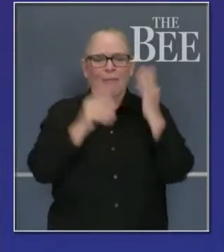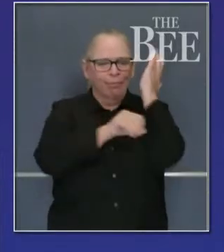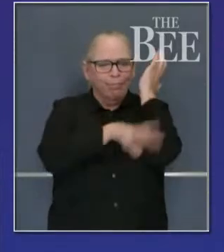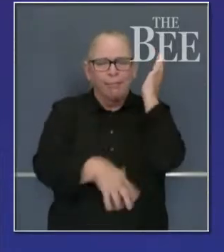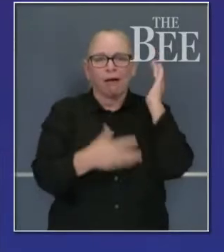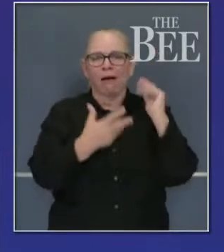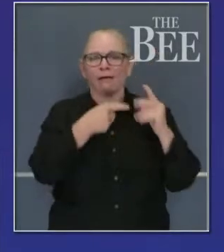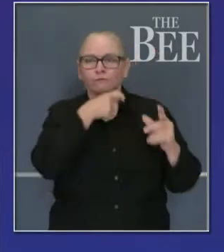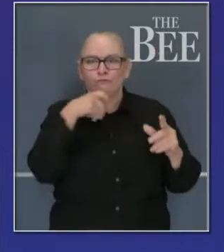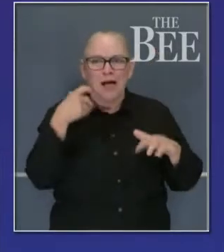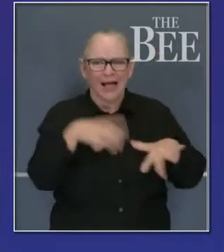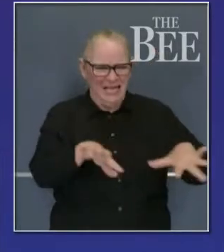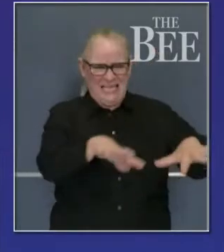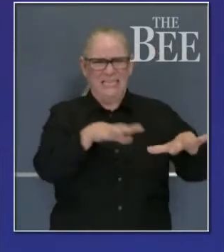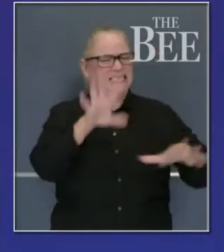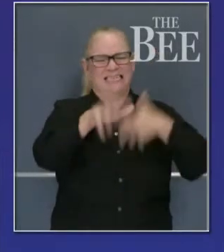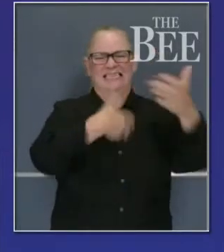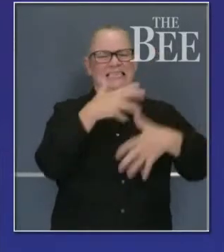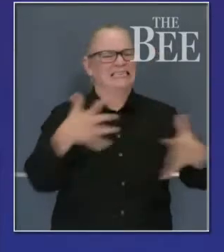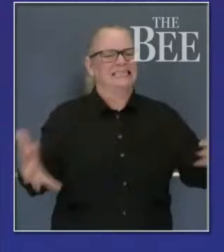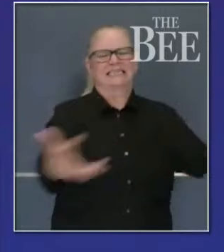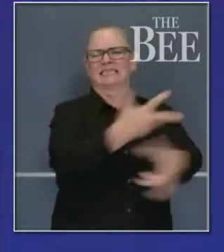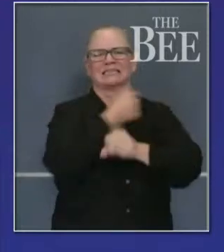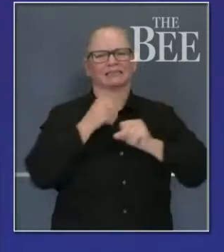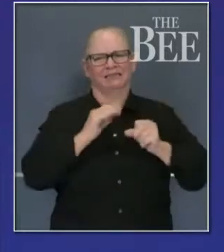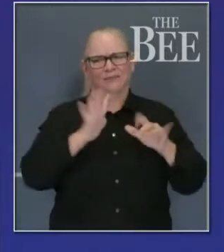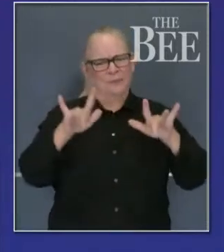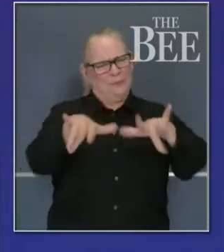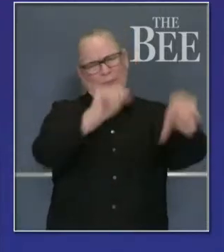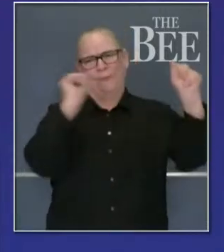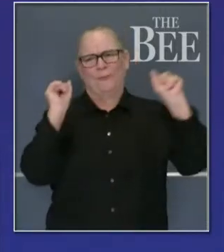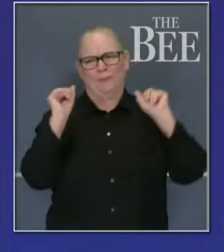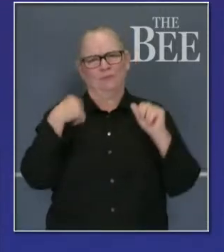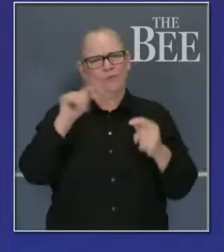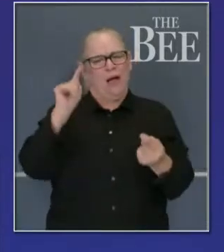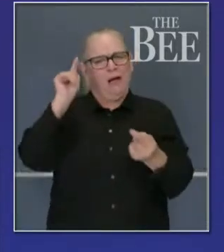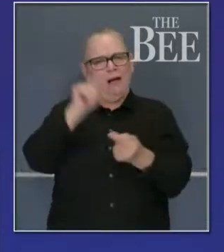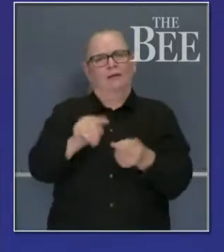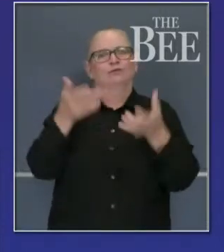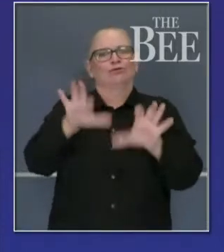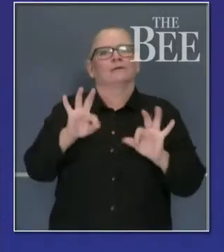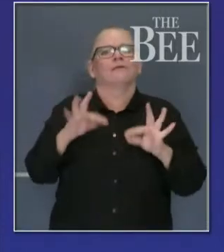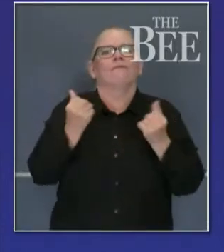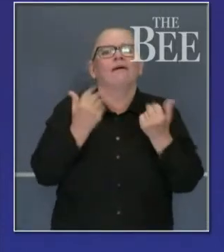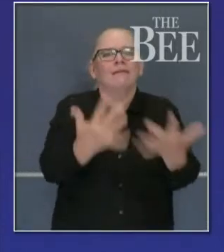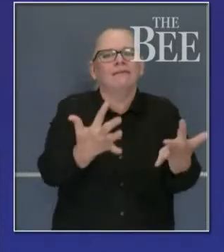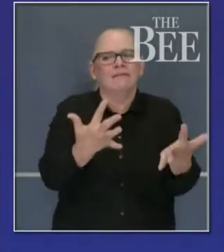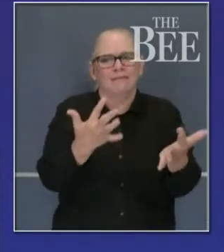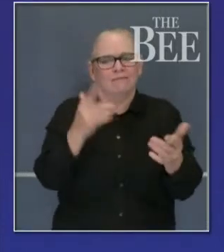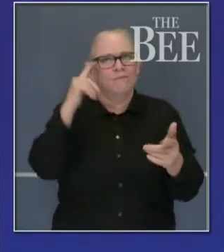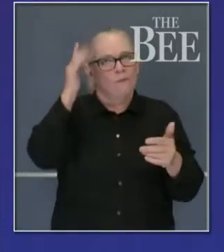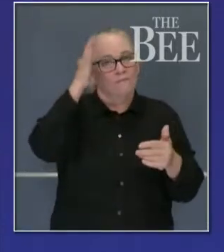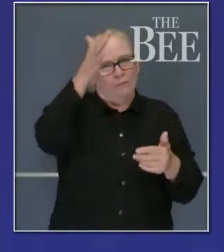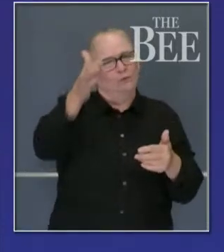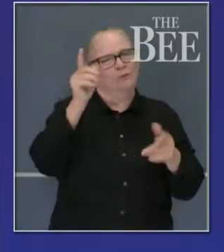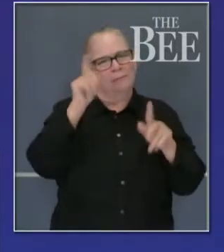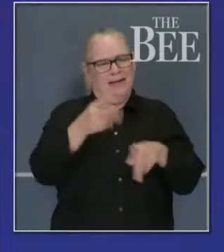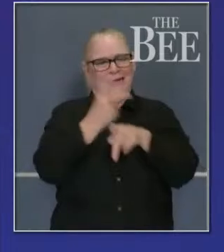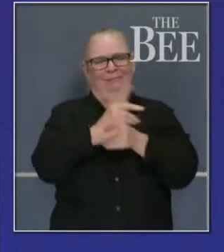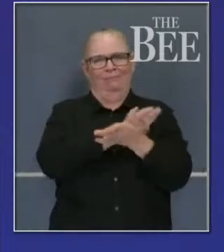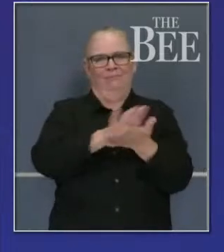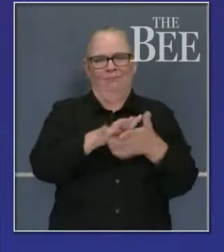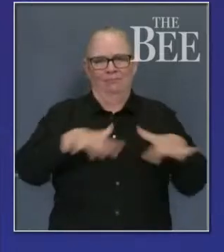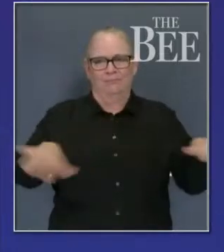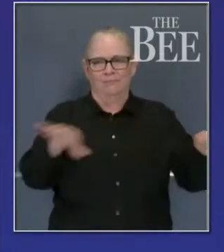an environmental construct, at the same time addresses some of the fuel loads in our dense forests. But the fundamental